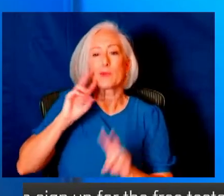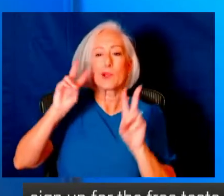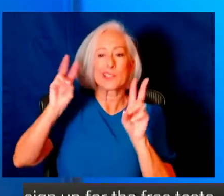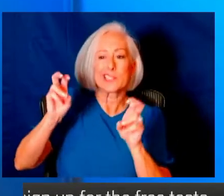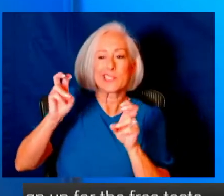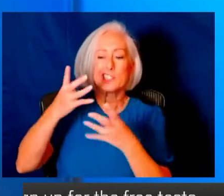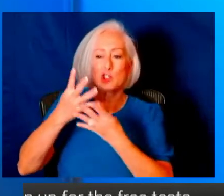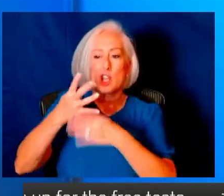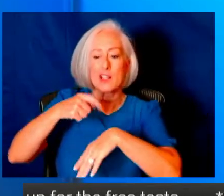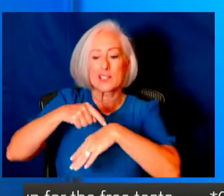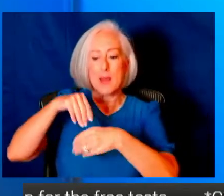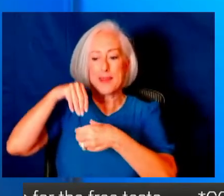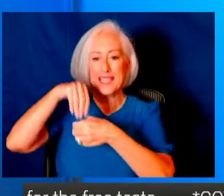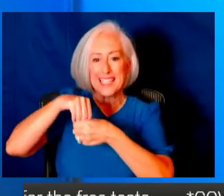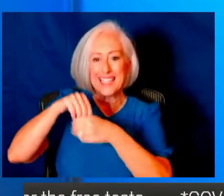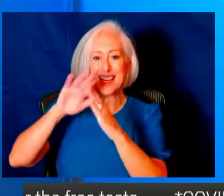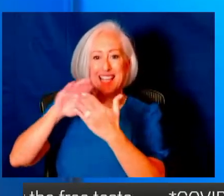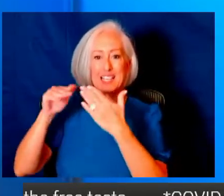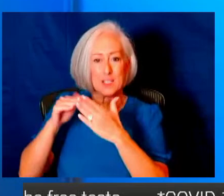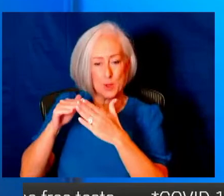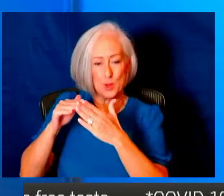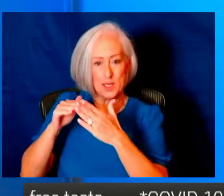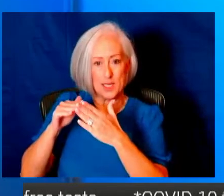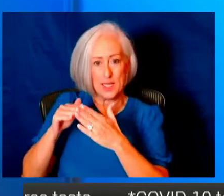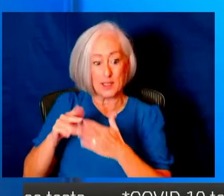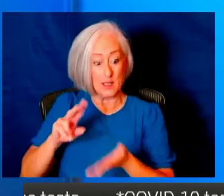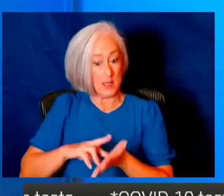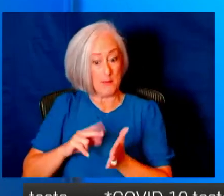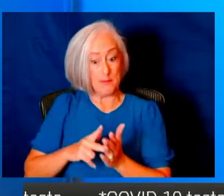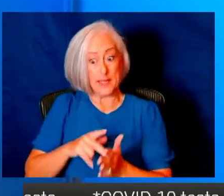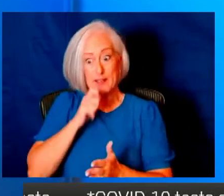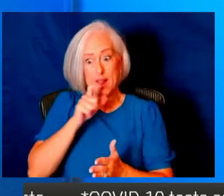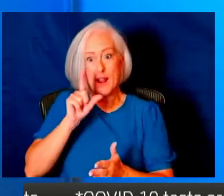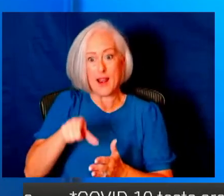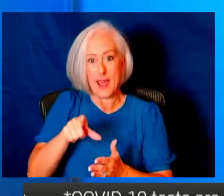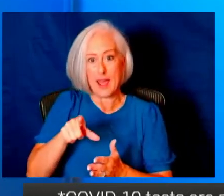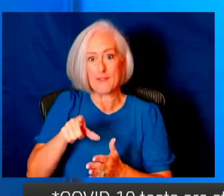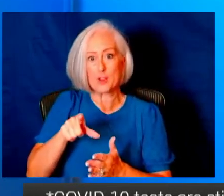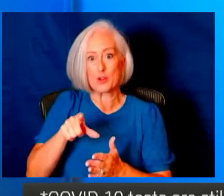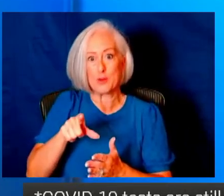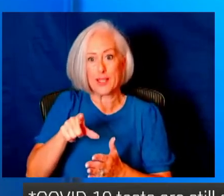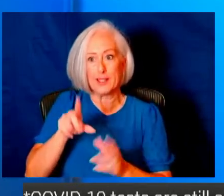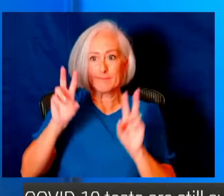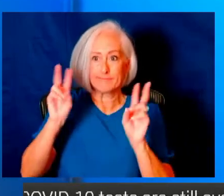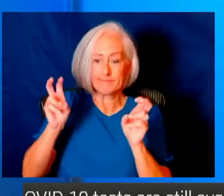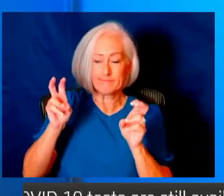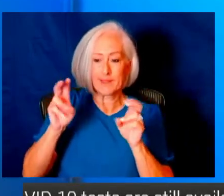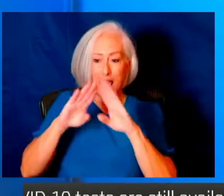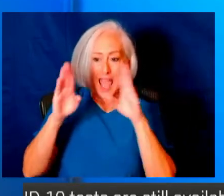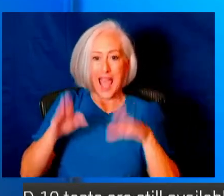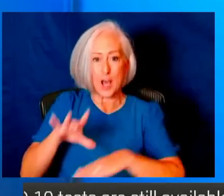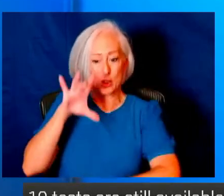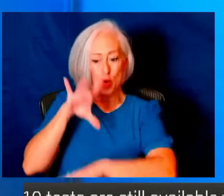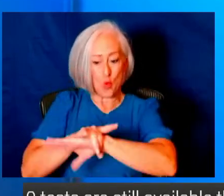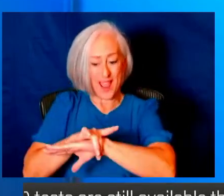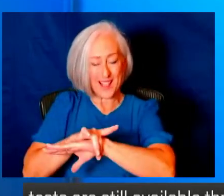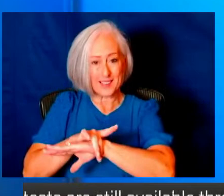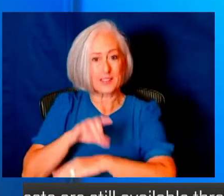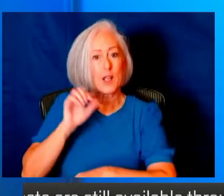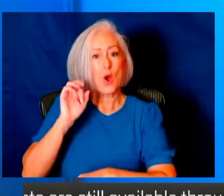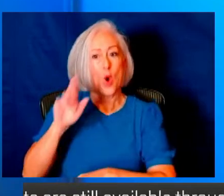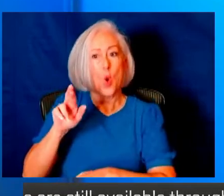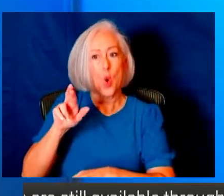community carceral system. You don't have to actually be on what's called house arrest as we know it, or actually in the